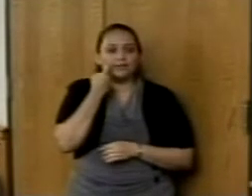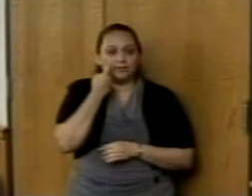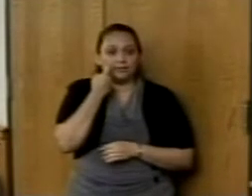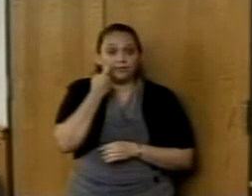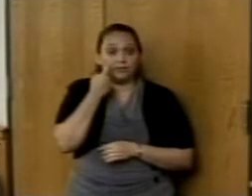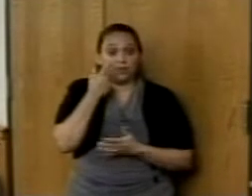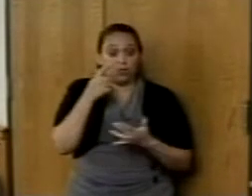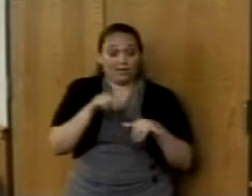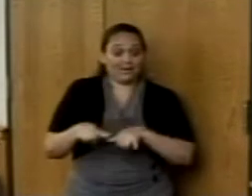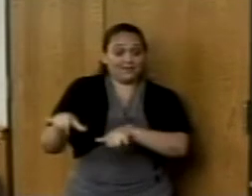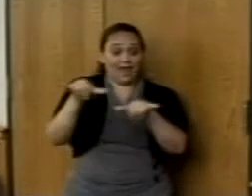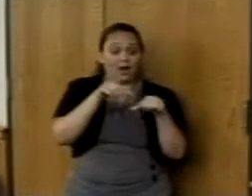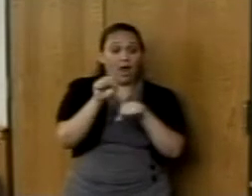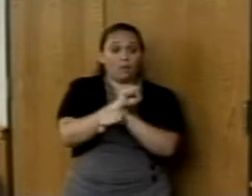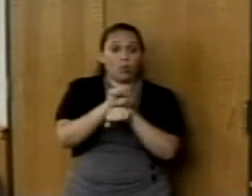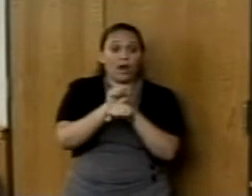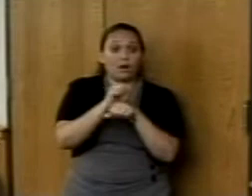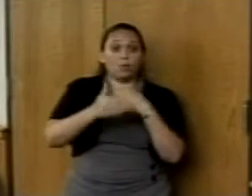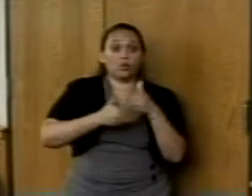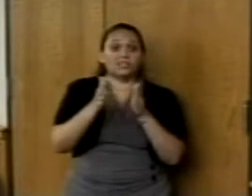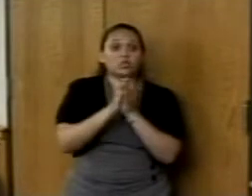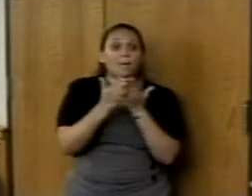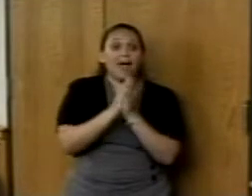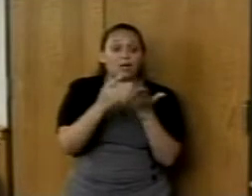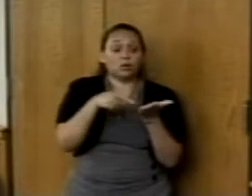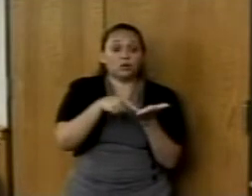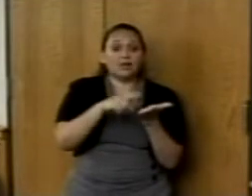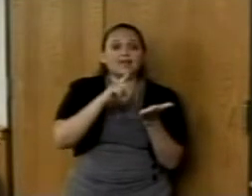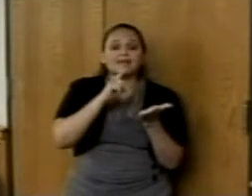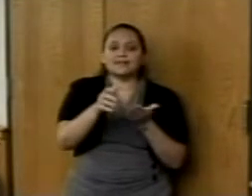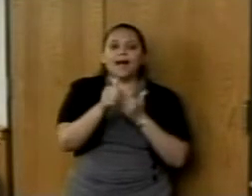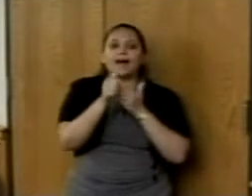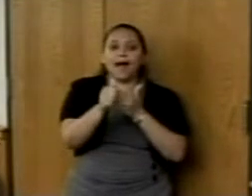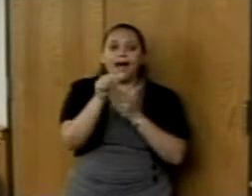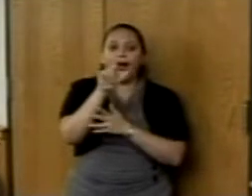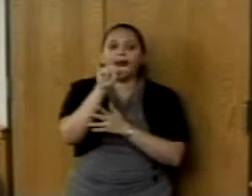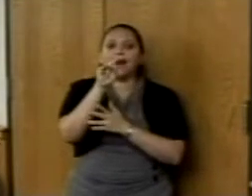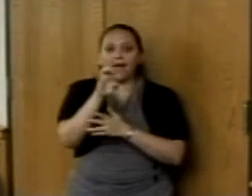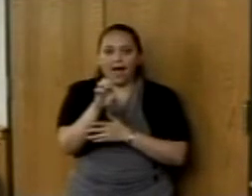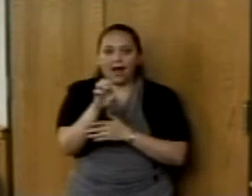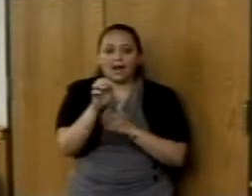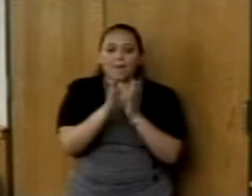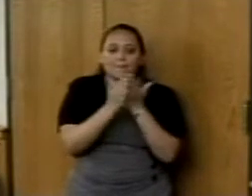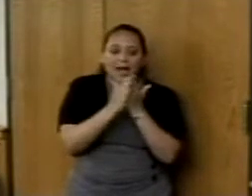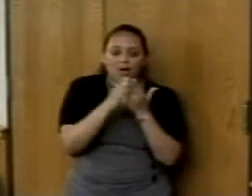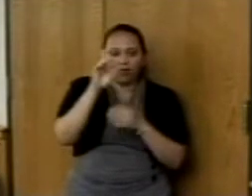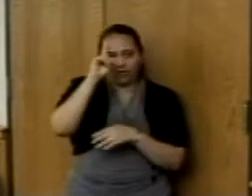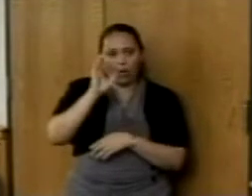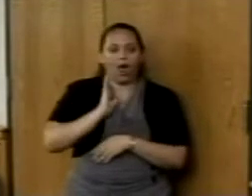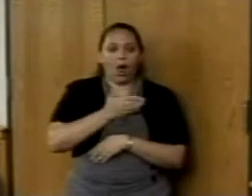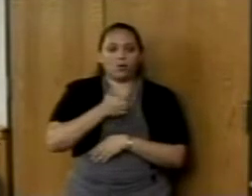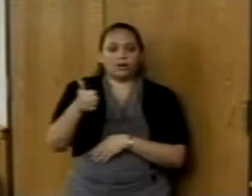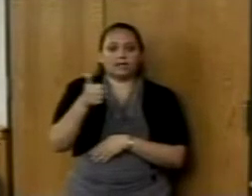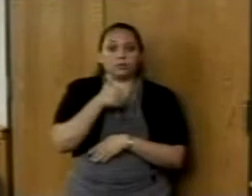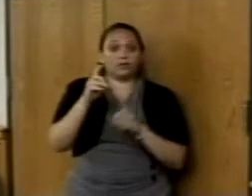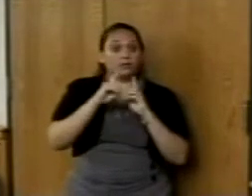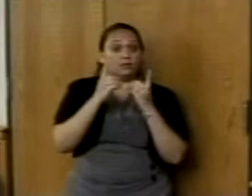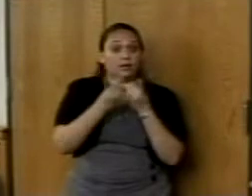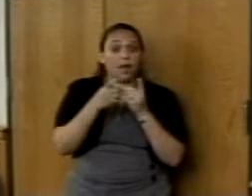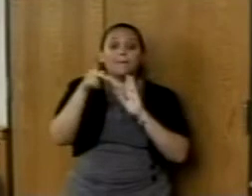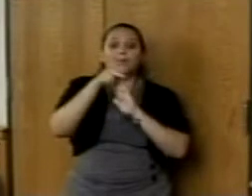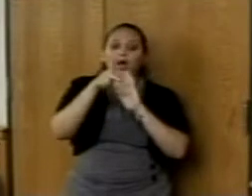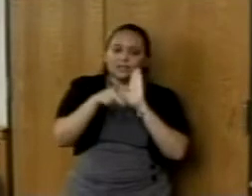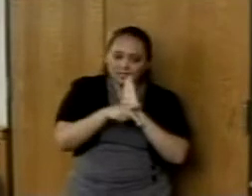that the Standard Operating Procedure Manual is a guideline. It's a manual for our Transportation Department. The